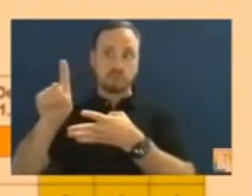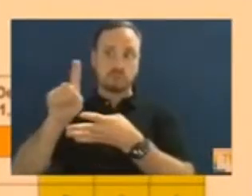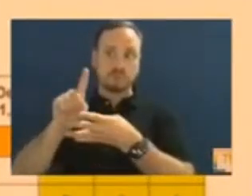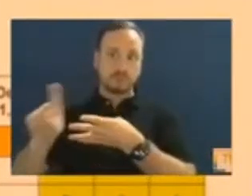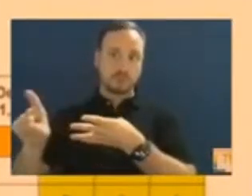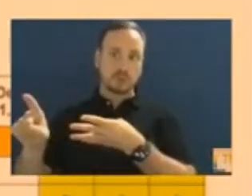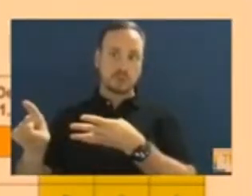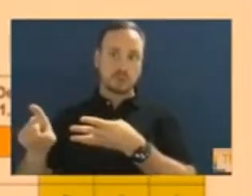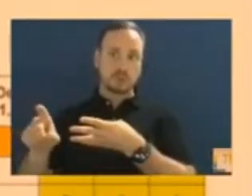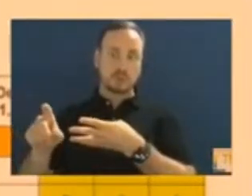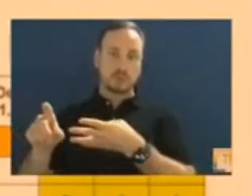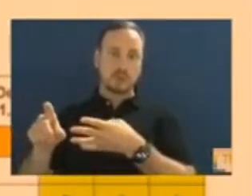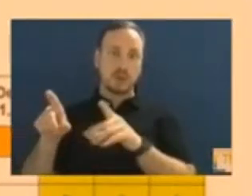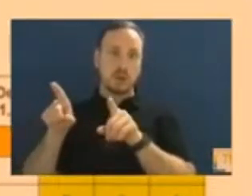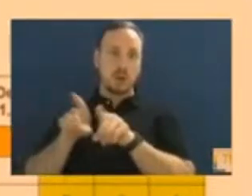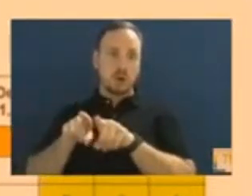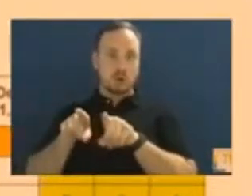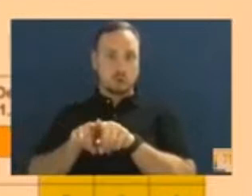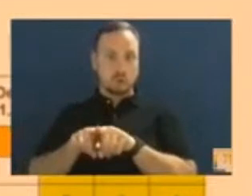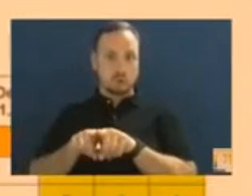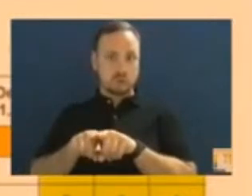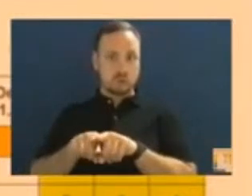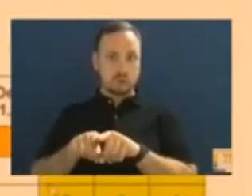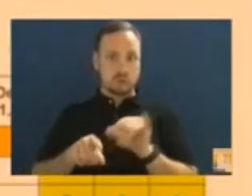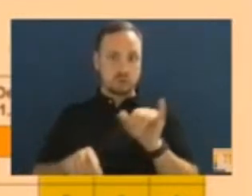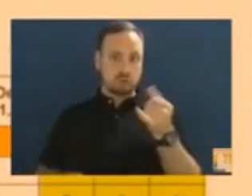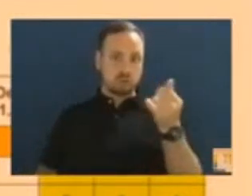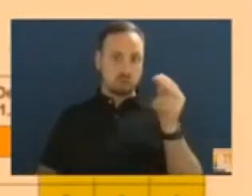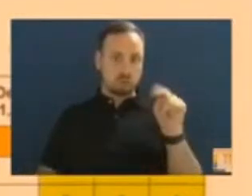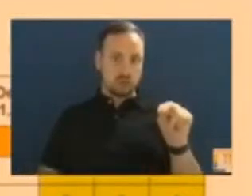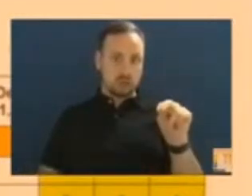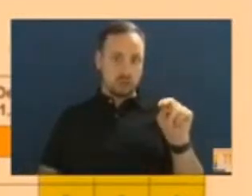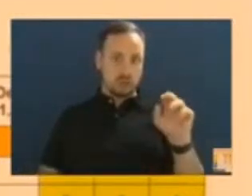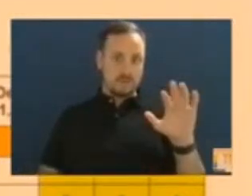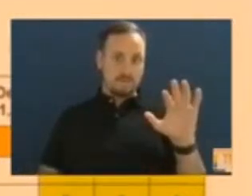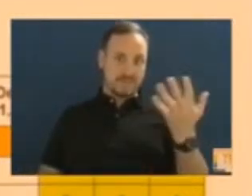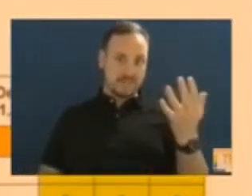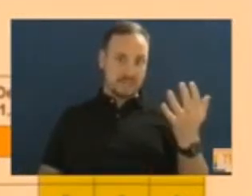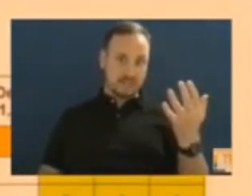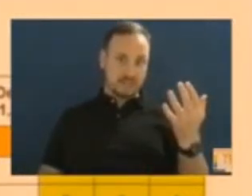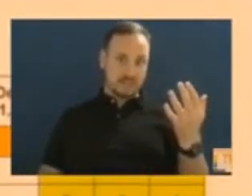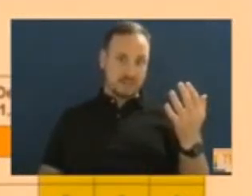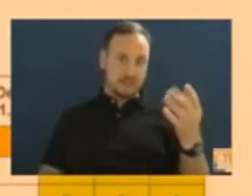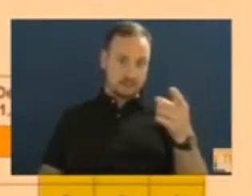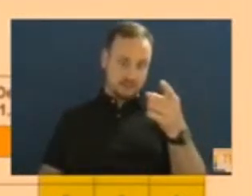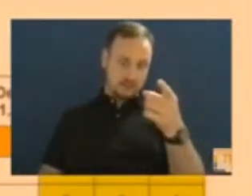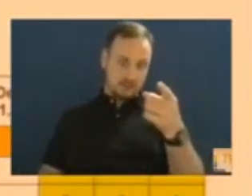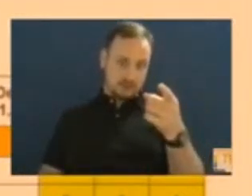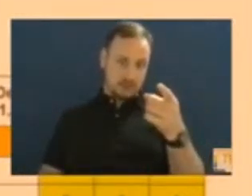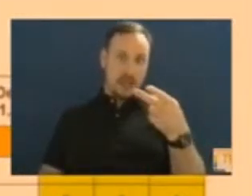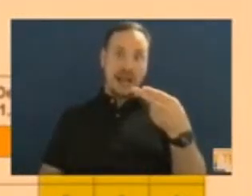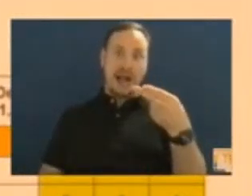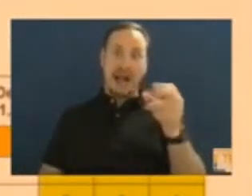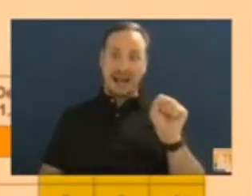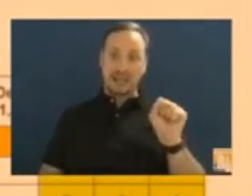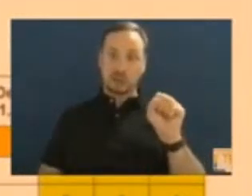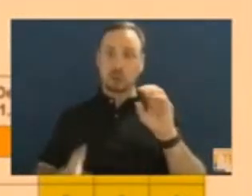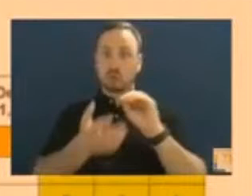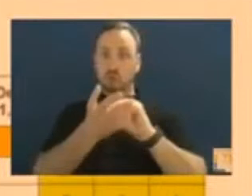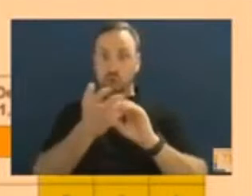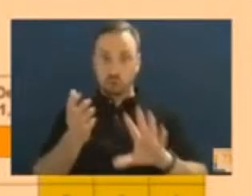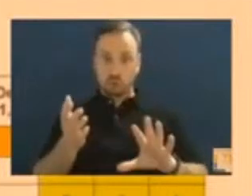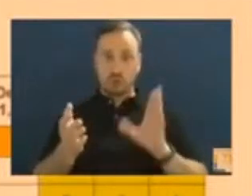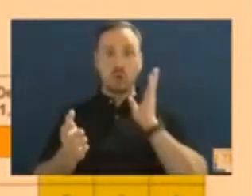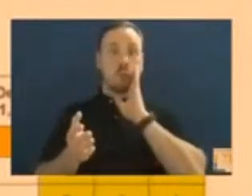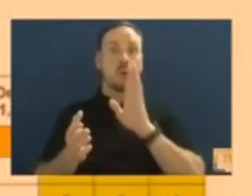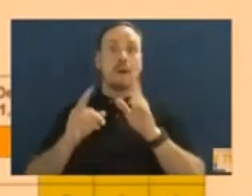You also see a date on the calendar, January the 5th. So our high school students would begin in-person